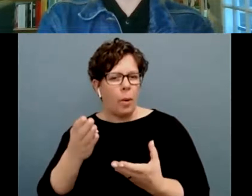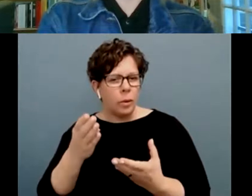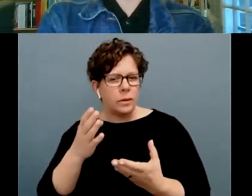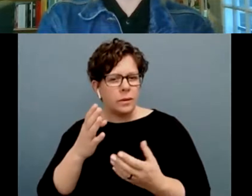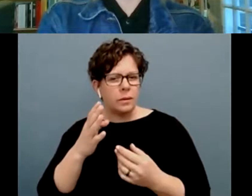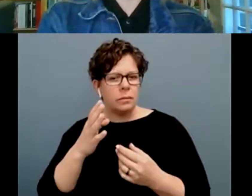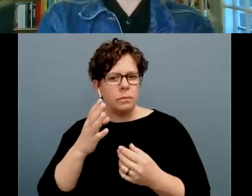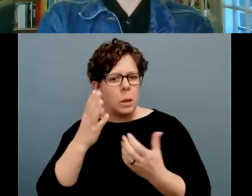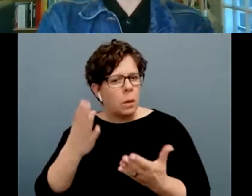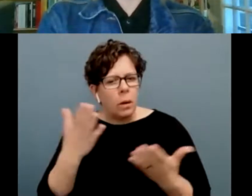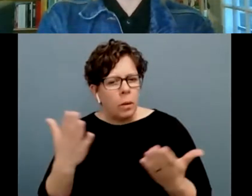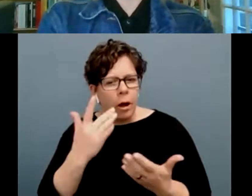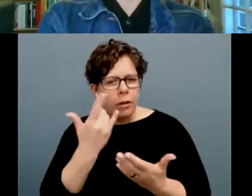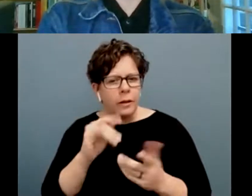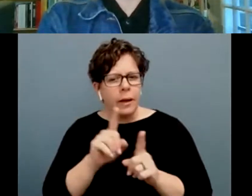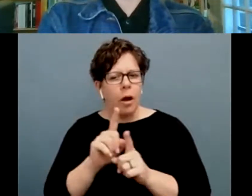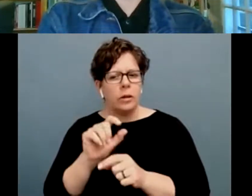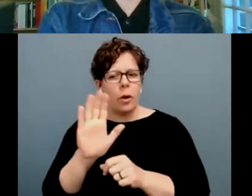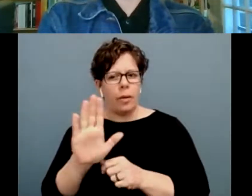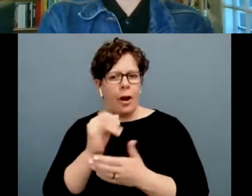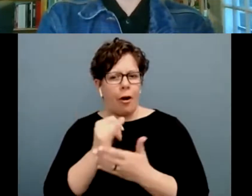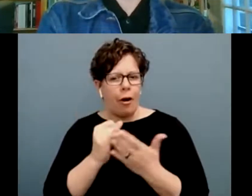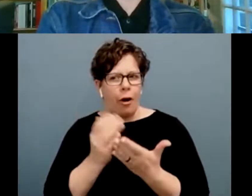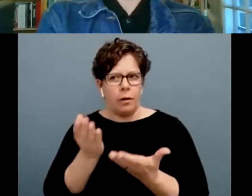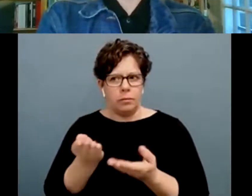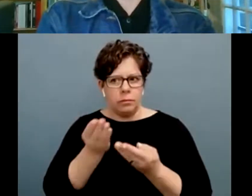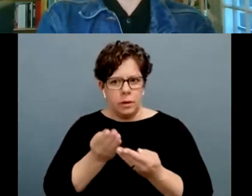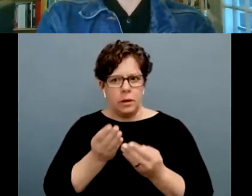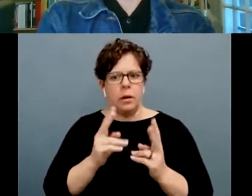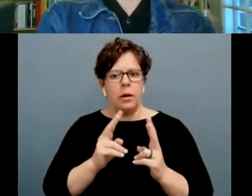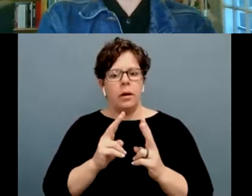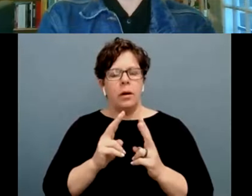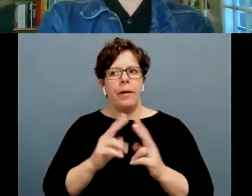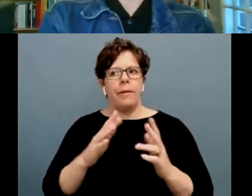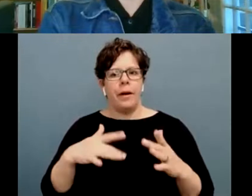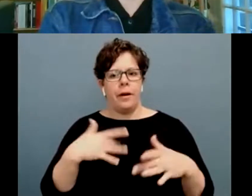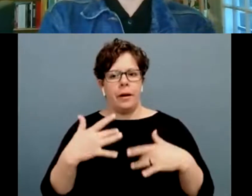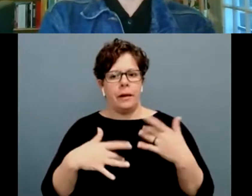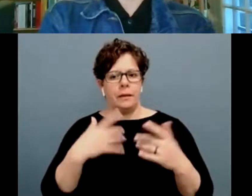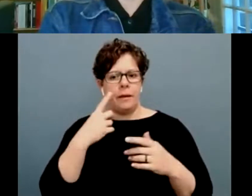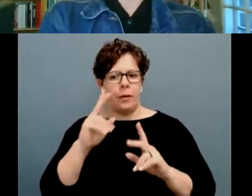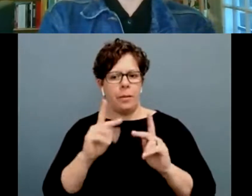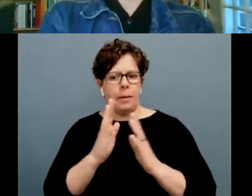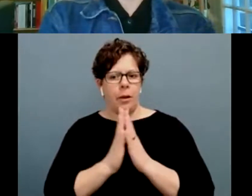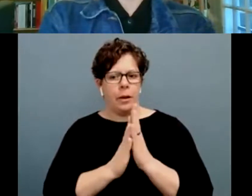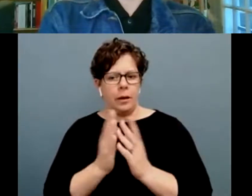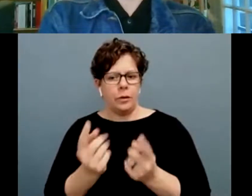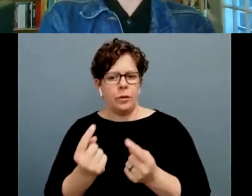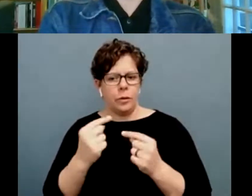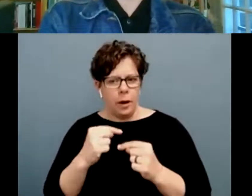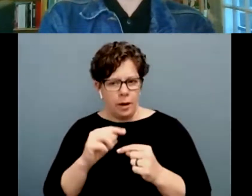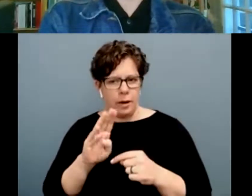are submitting. So we're really excited for people who are eager to come out here and have a